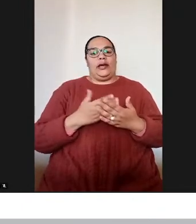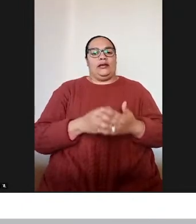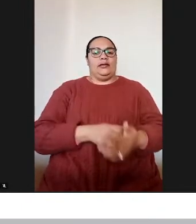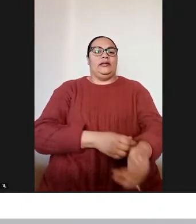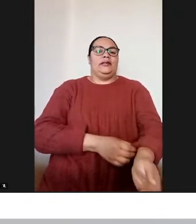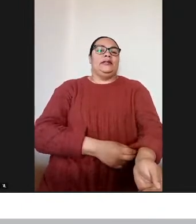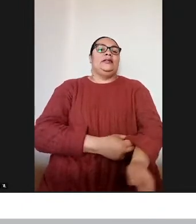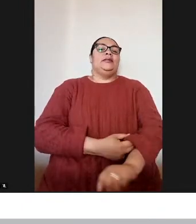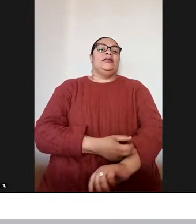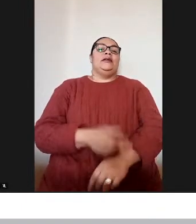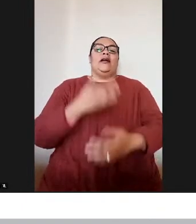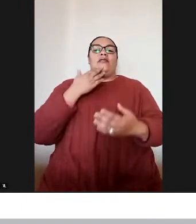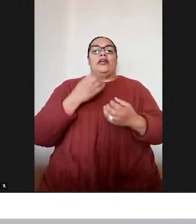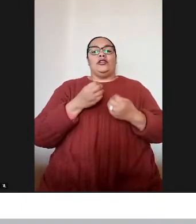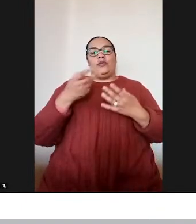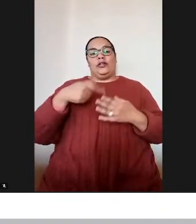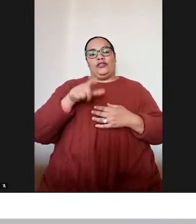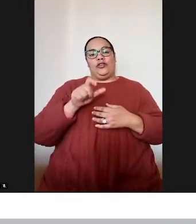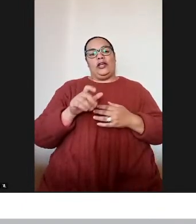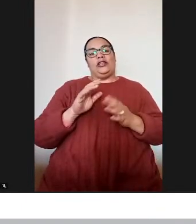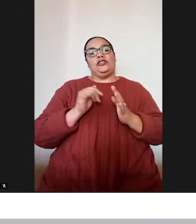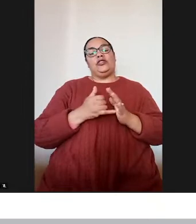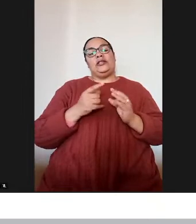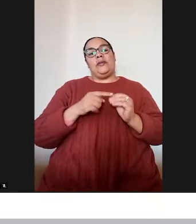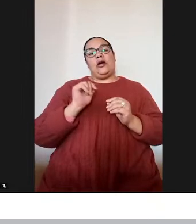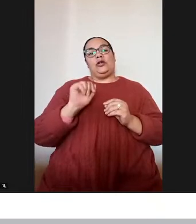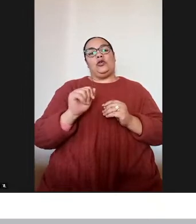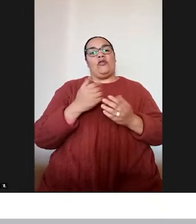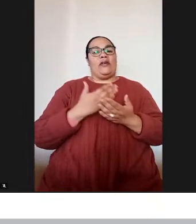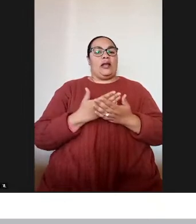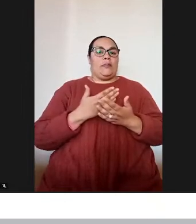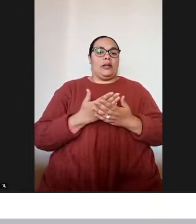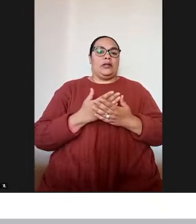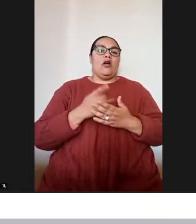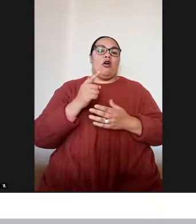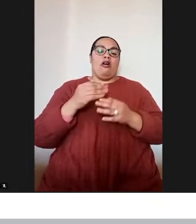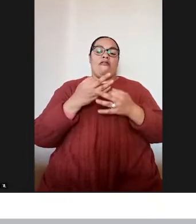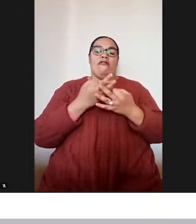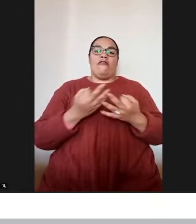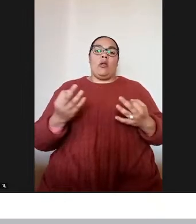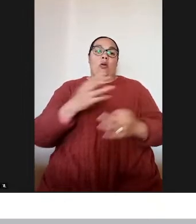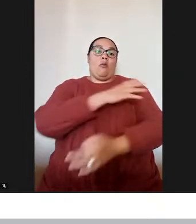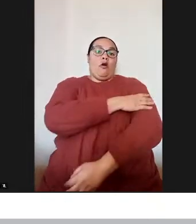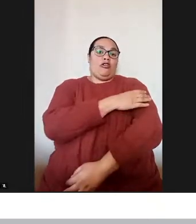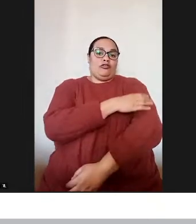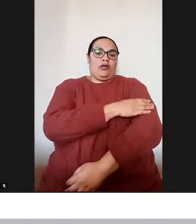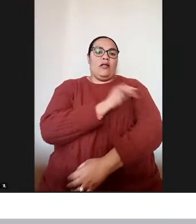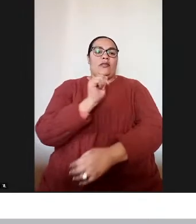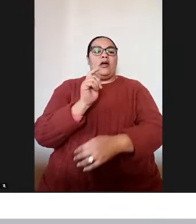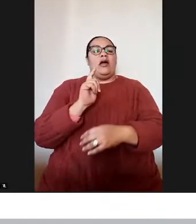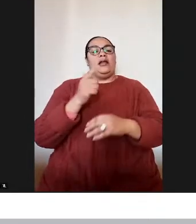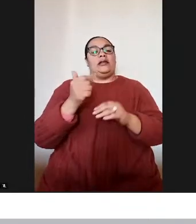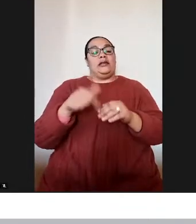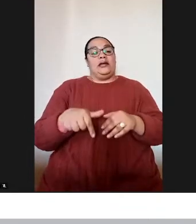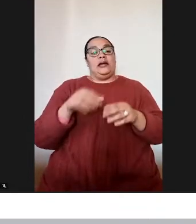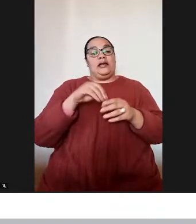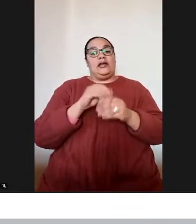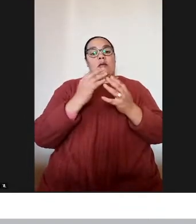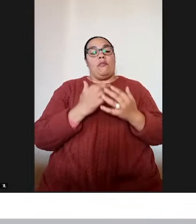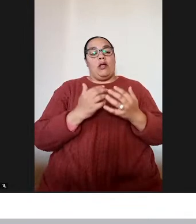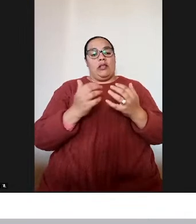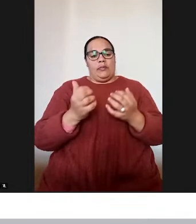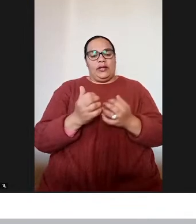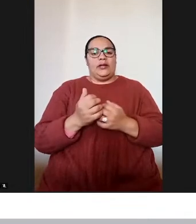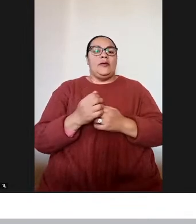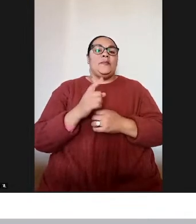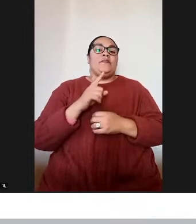Thank you, Chair. Just in terms of the availability of floor marshals at the legislature, during